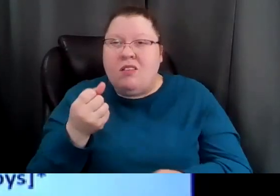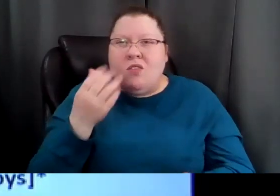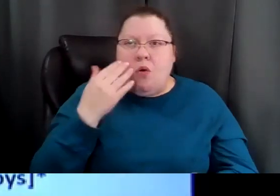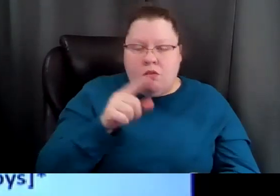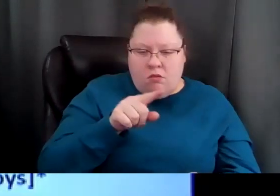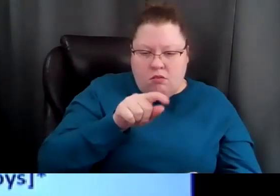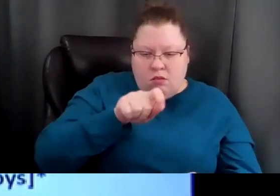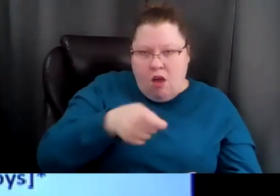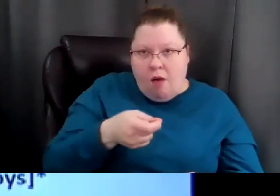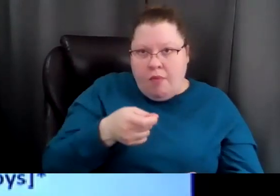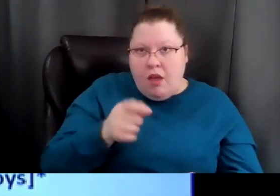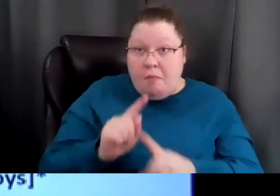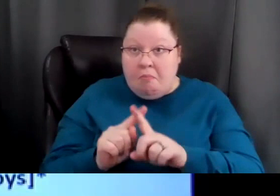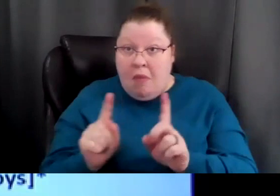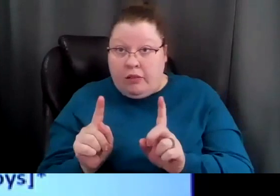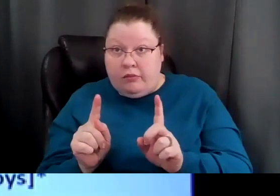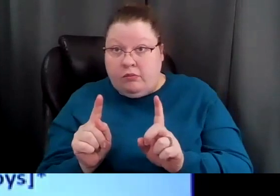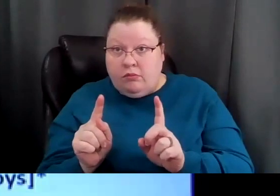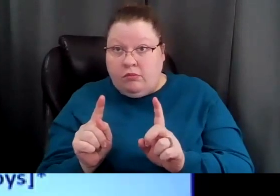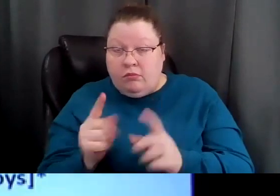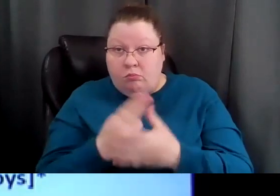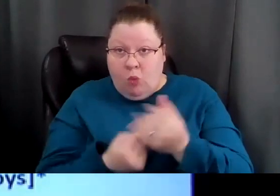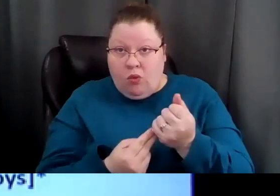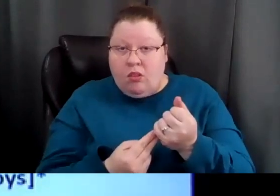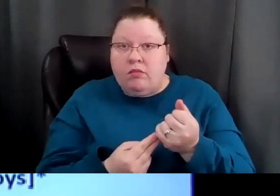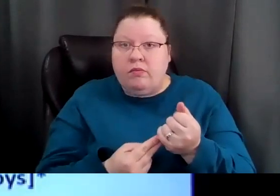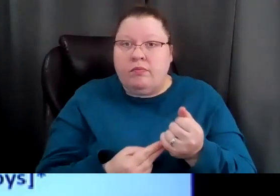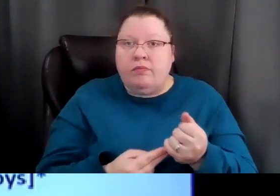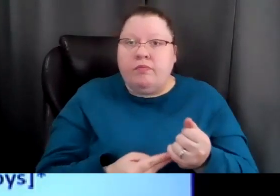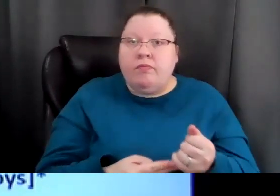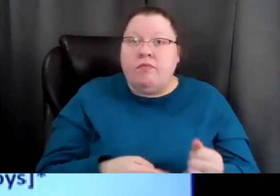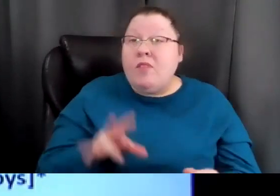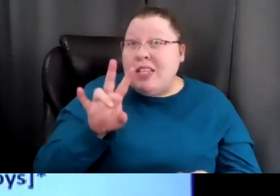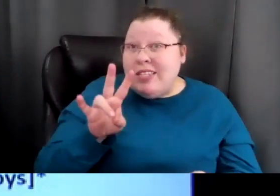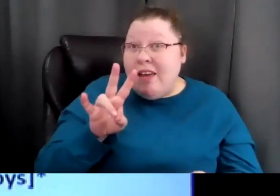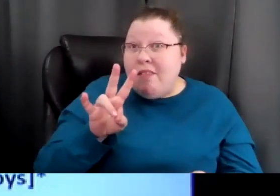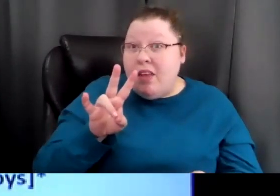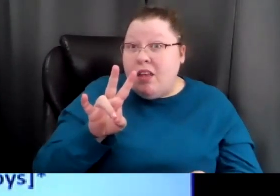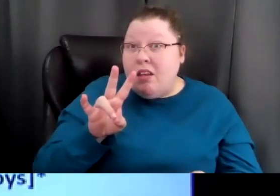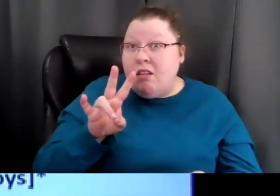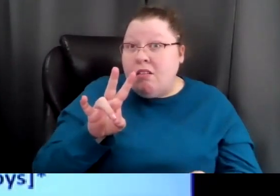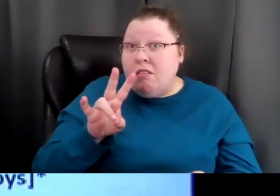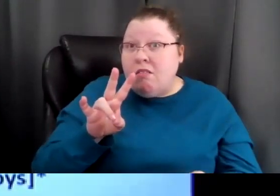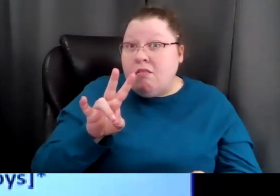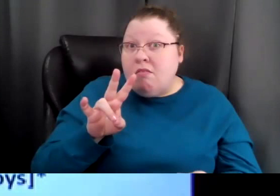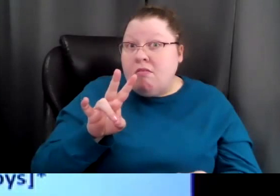comma and the conjunction but. And there are just 7 of them, so you should memorize those. And if you use